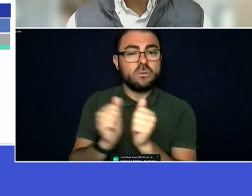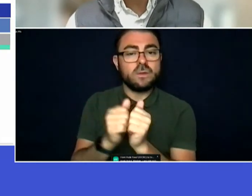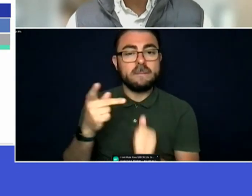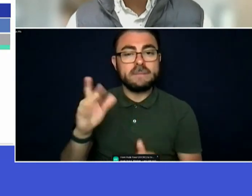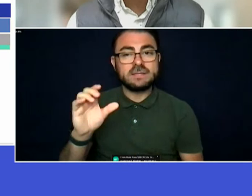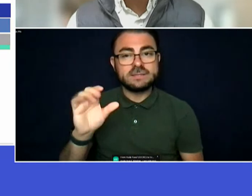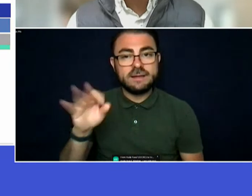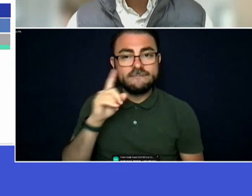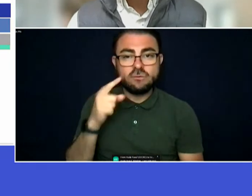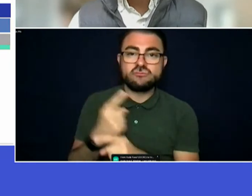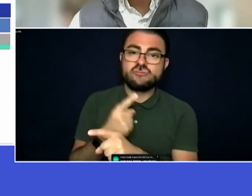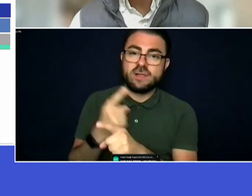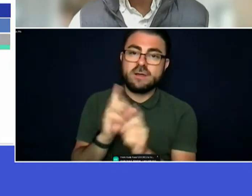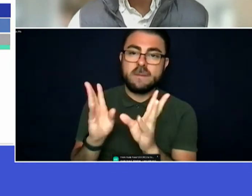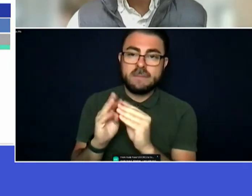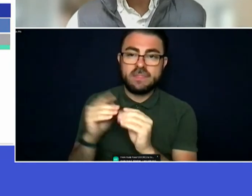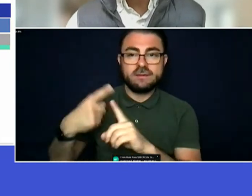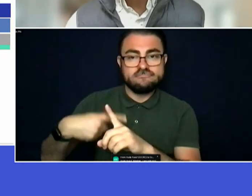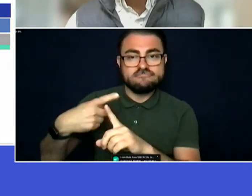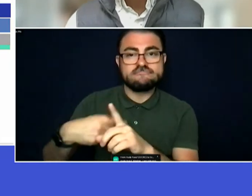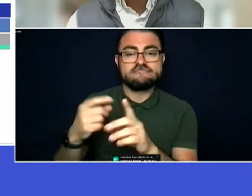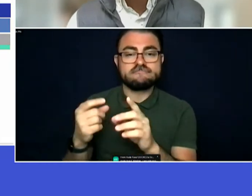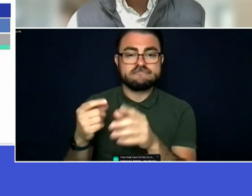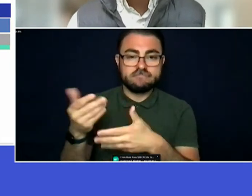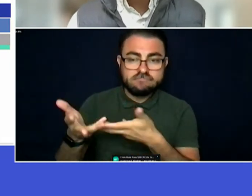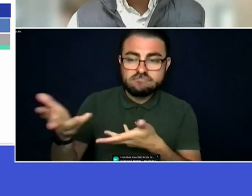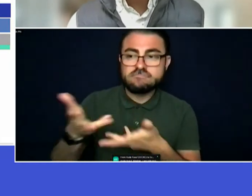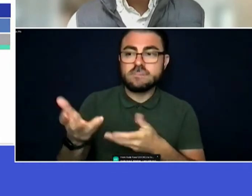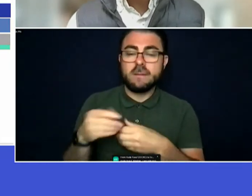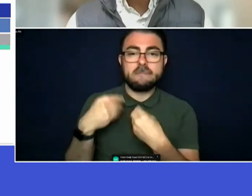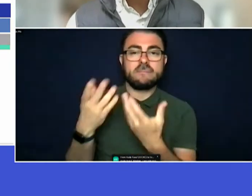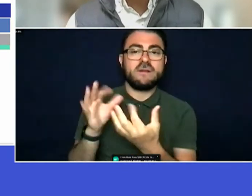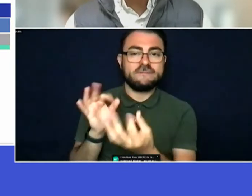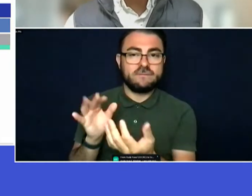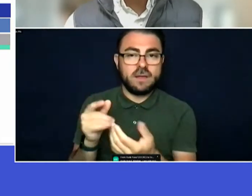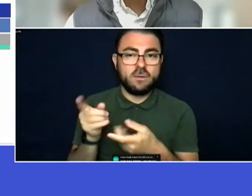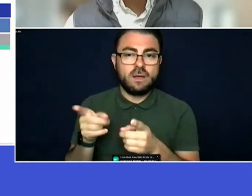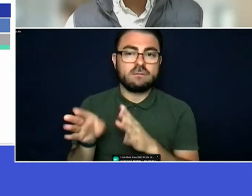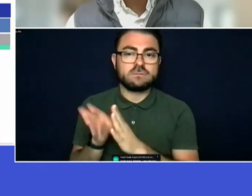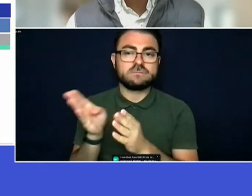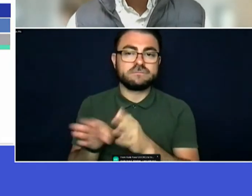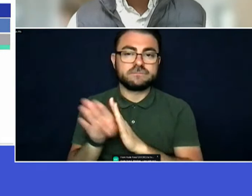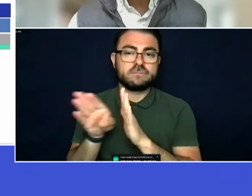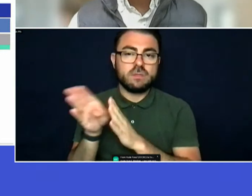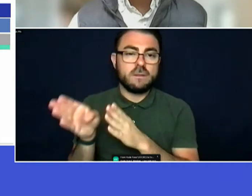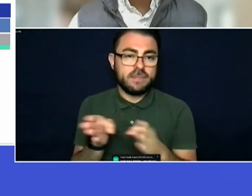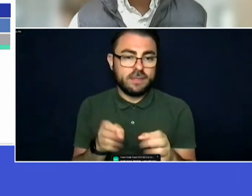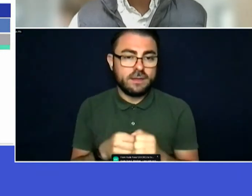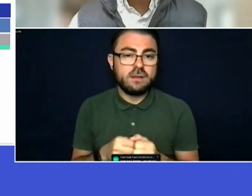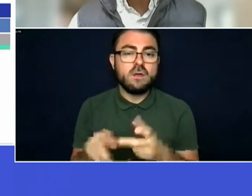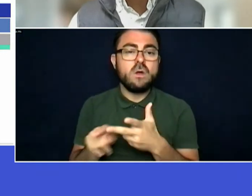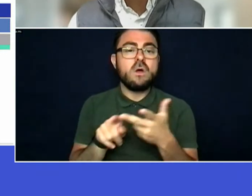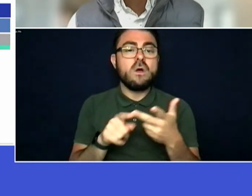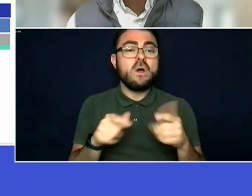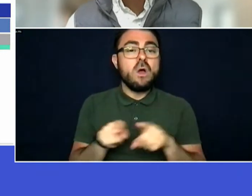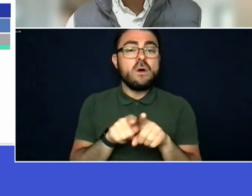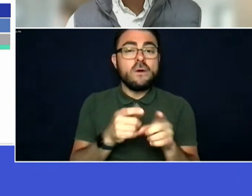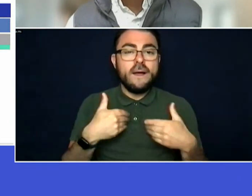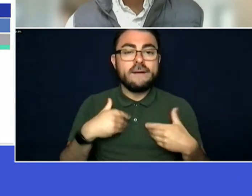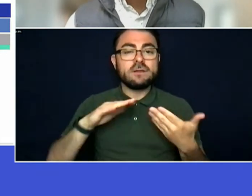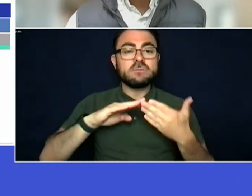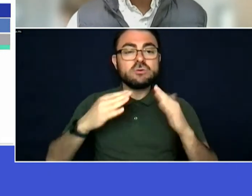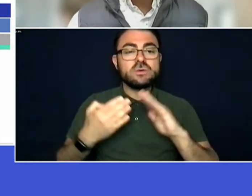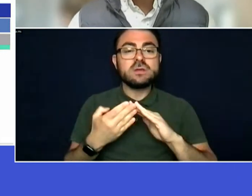and soliciting their input and feedback as we've developed a plan. And lastly, we've also hosted community review panels that have been focused on